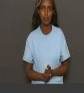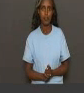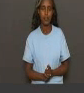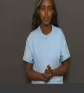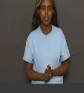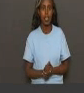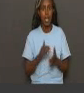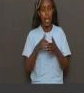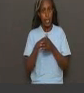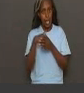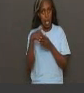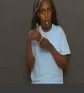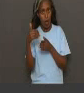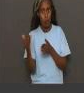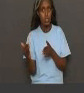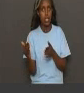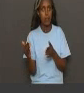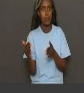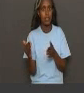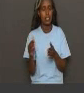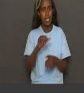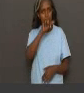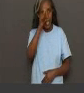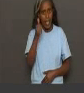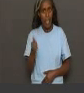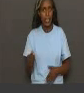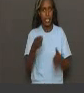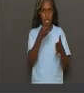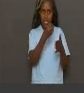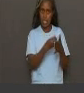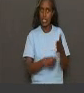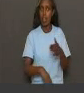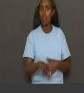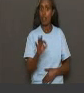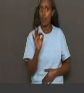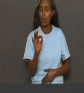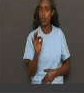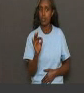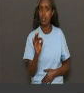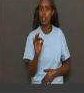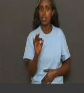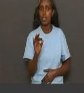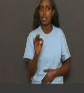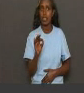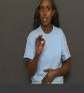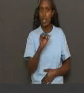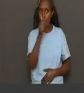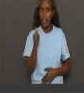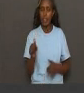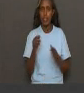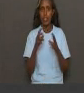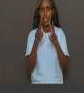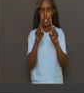An outcome is any result found in an